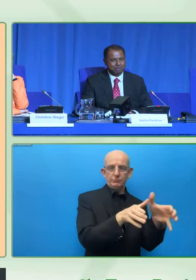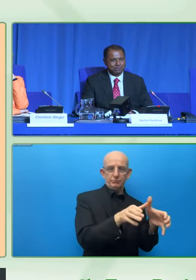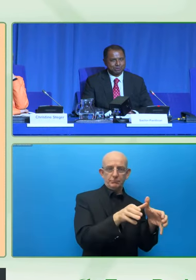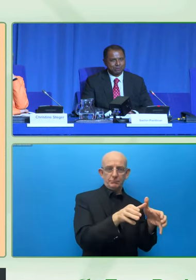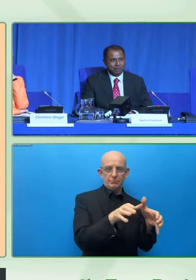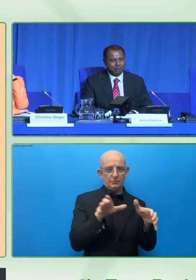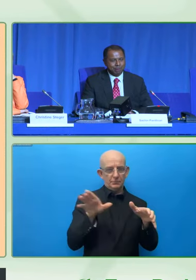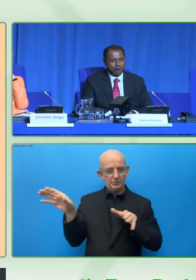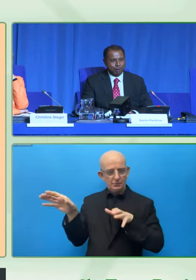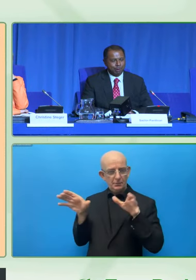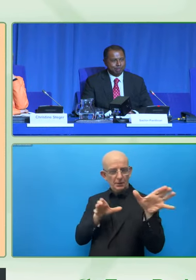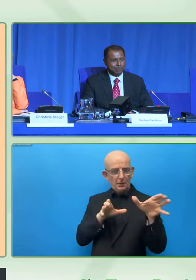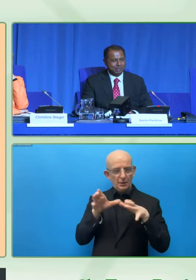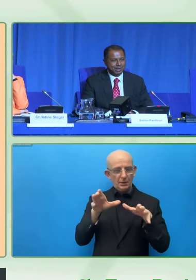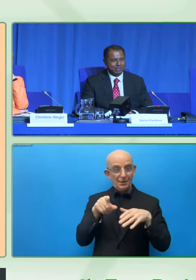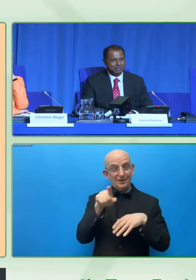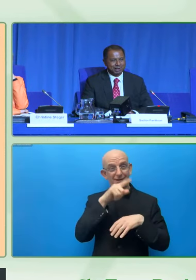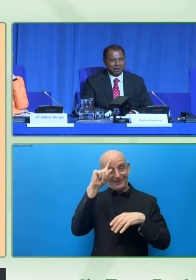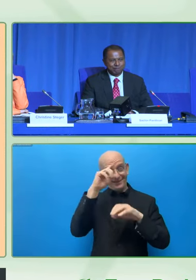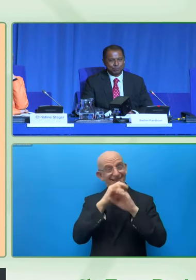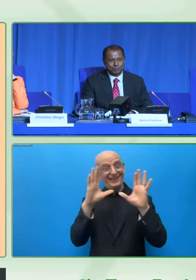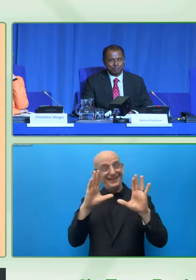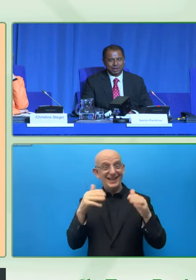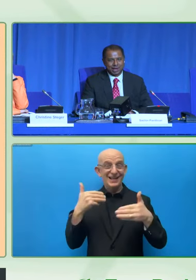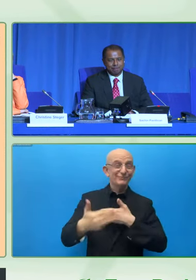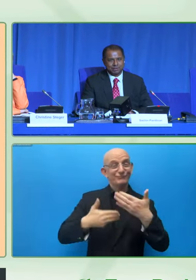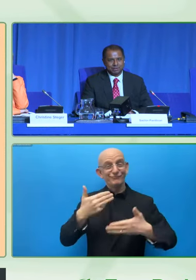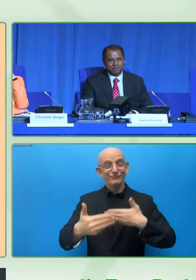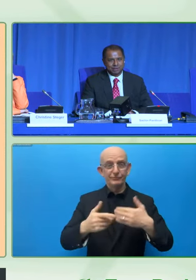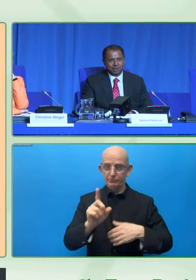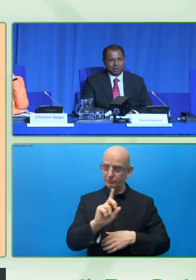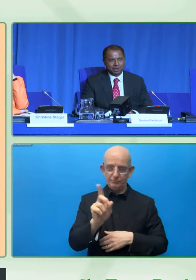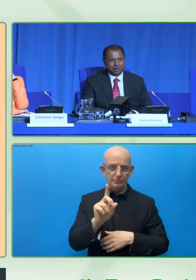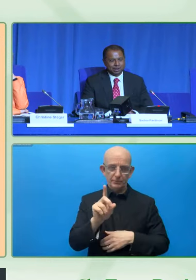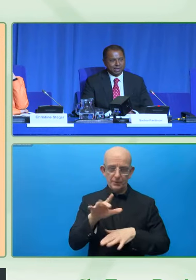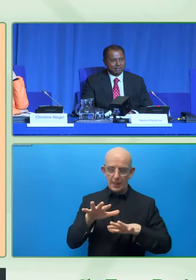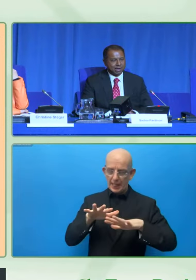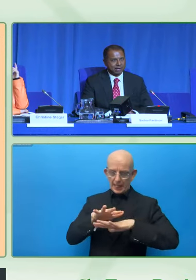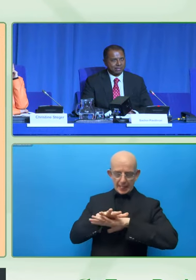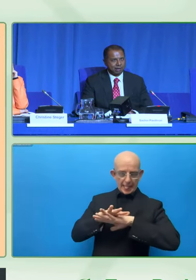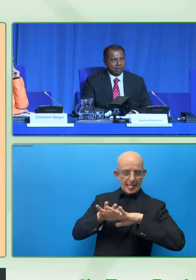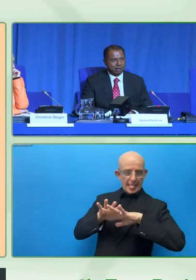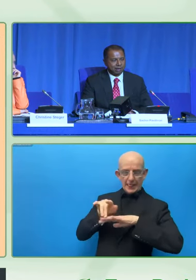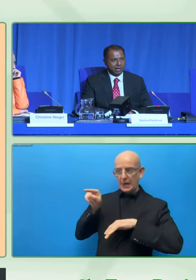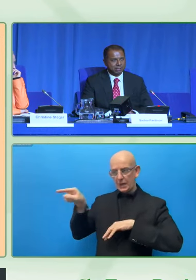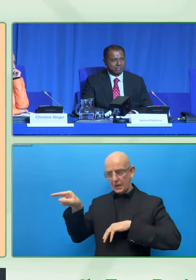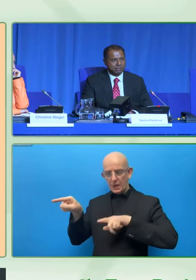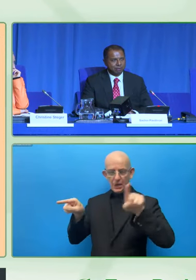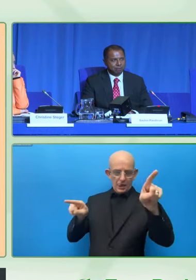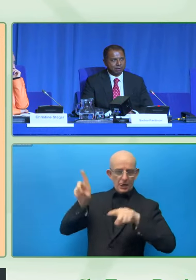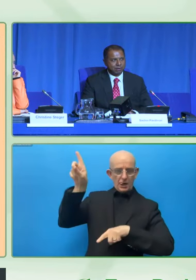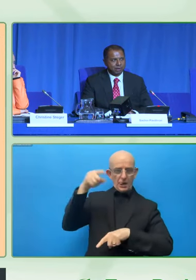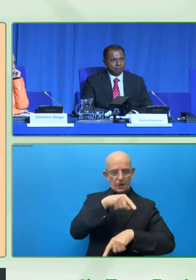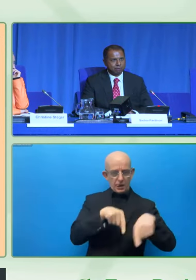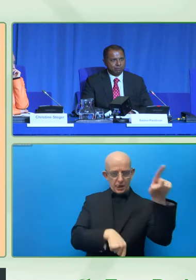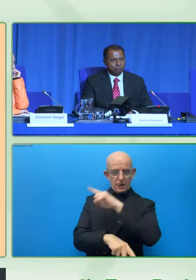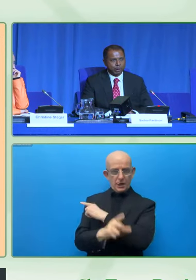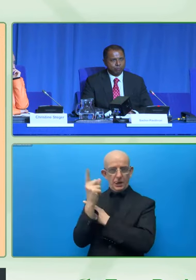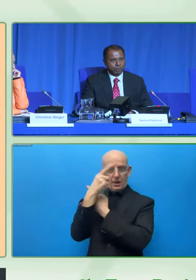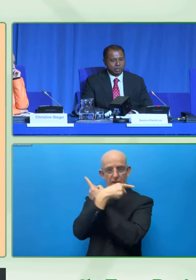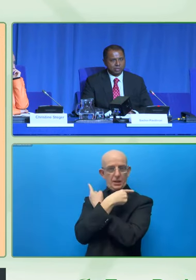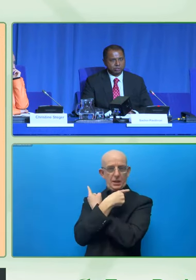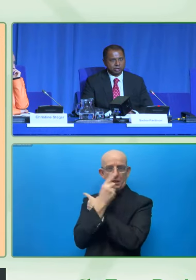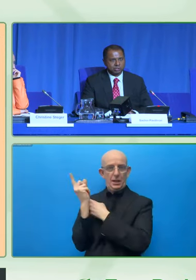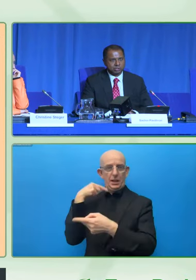when it comes to how implementation and enforcement happens. As our agency,